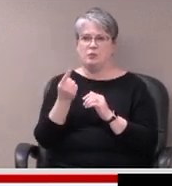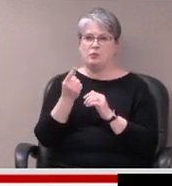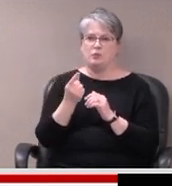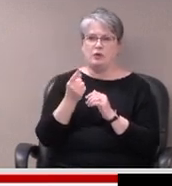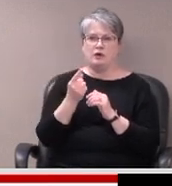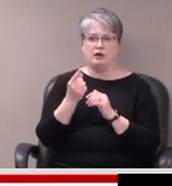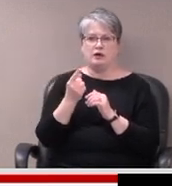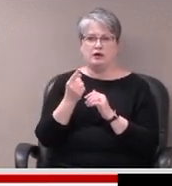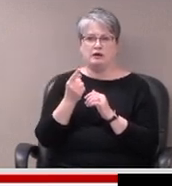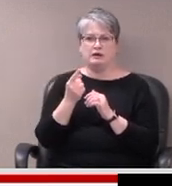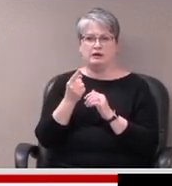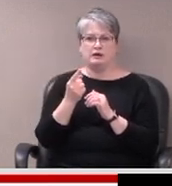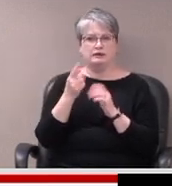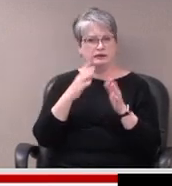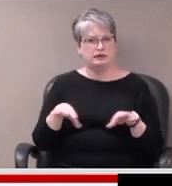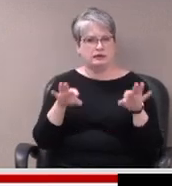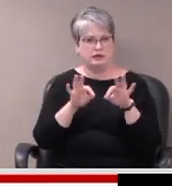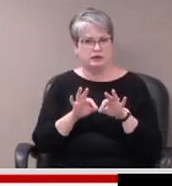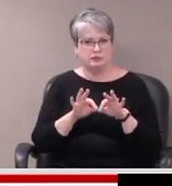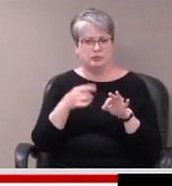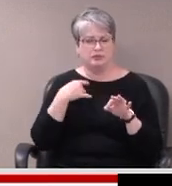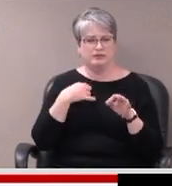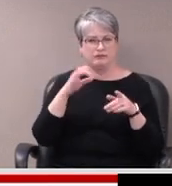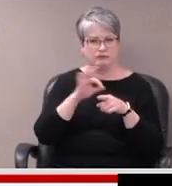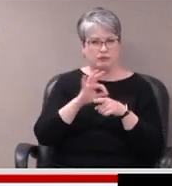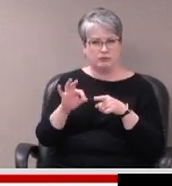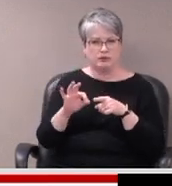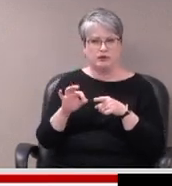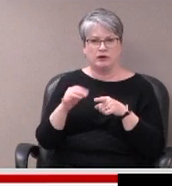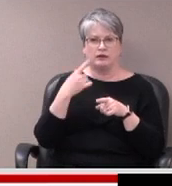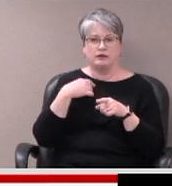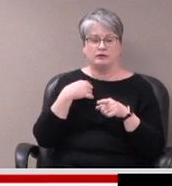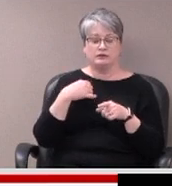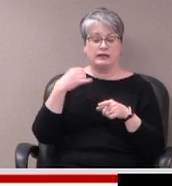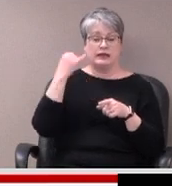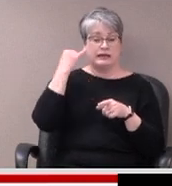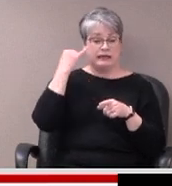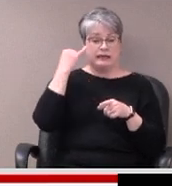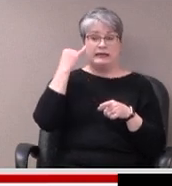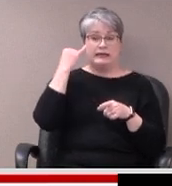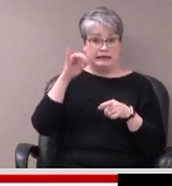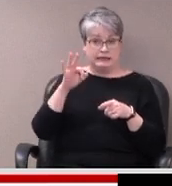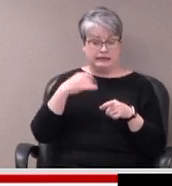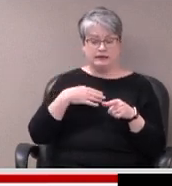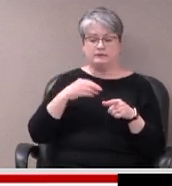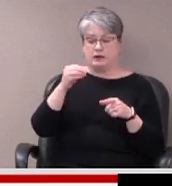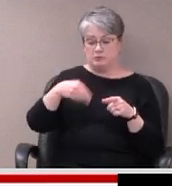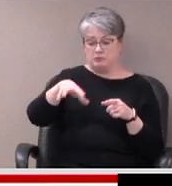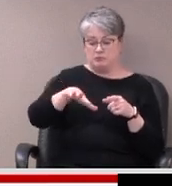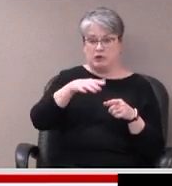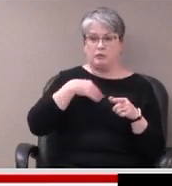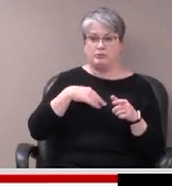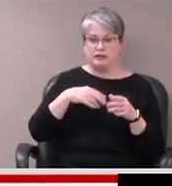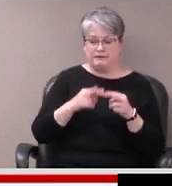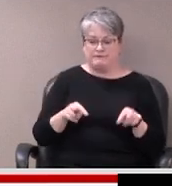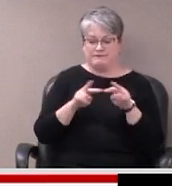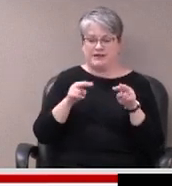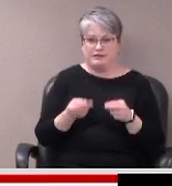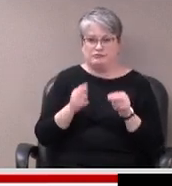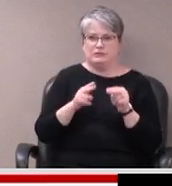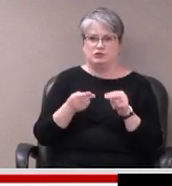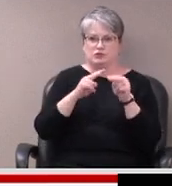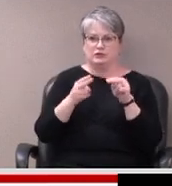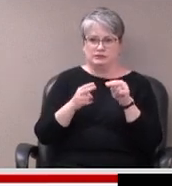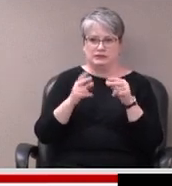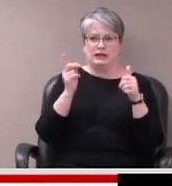this SEEK formula is, as property values increase, then the